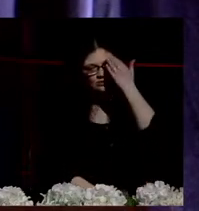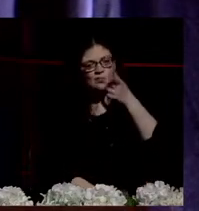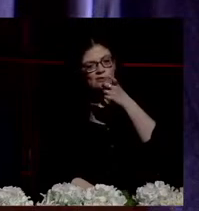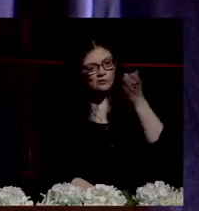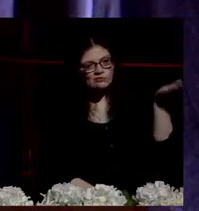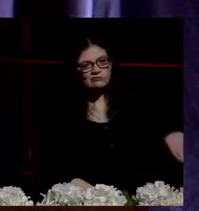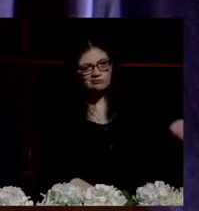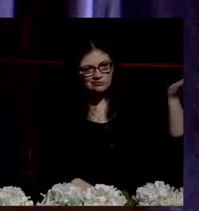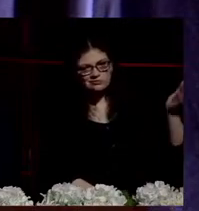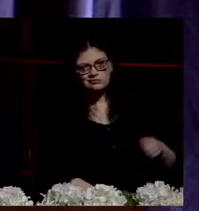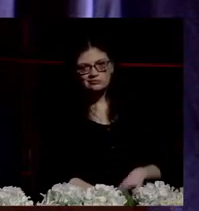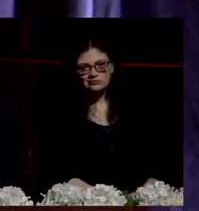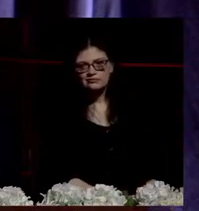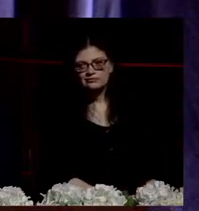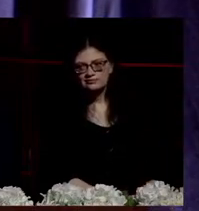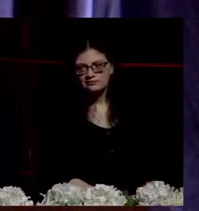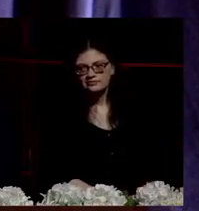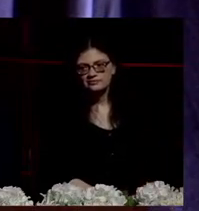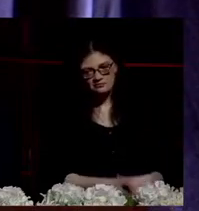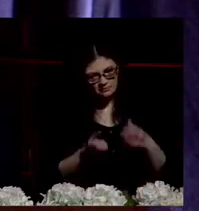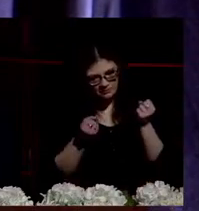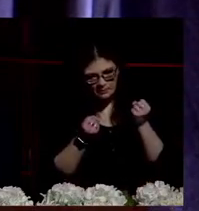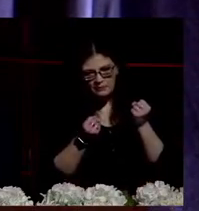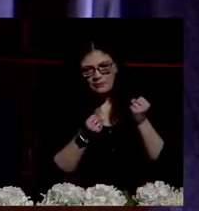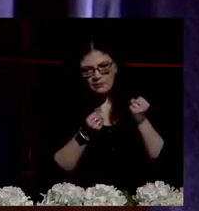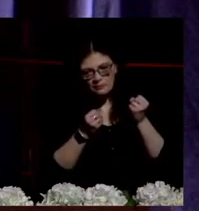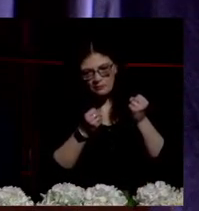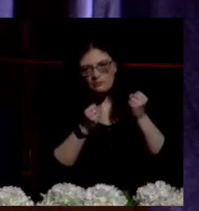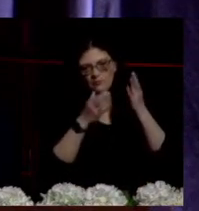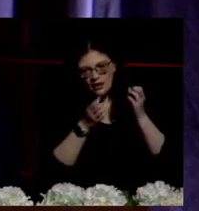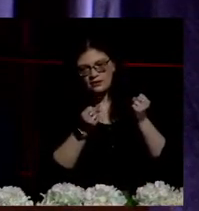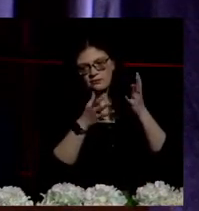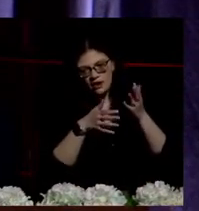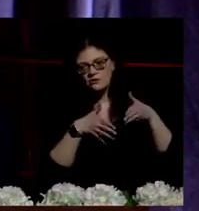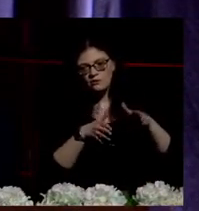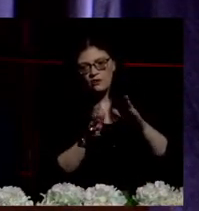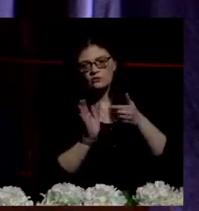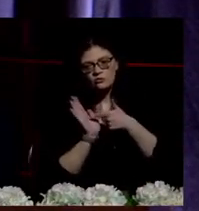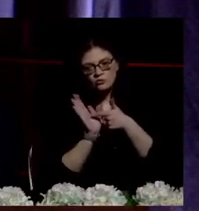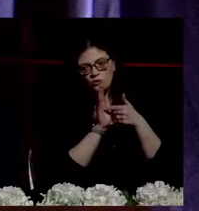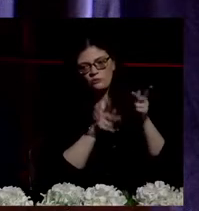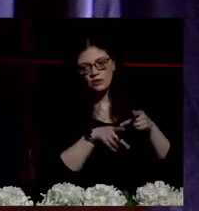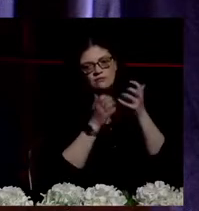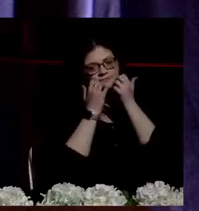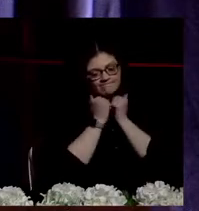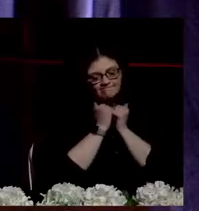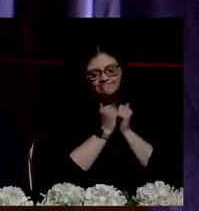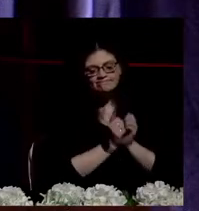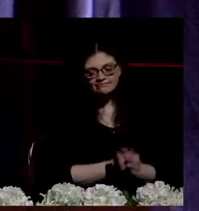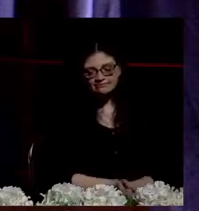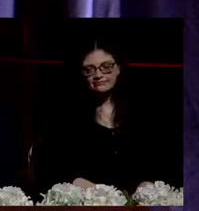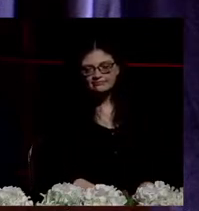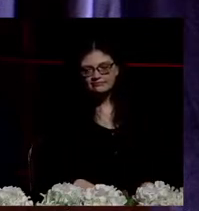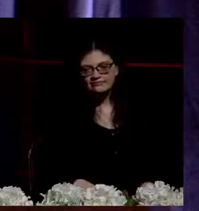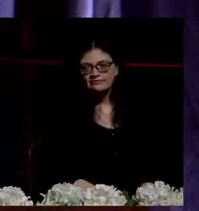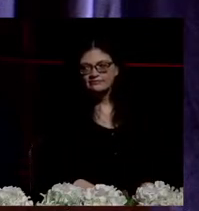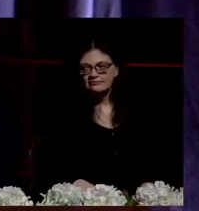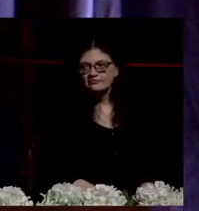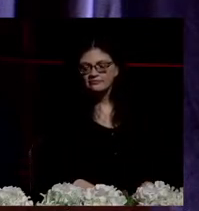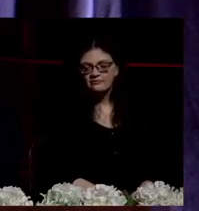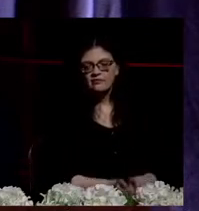There are 100 ways to show that you love a person. Listening carefully, following up about their